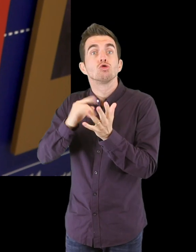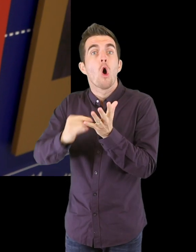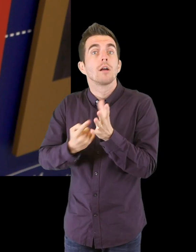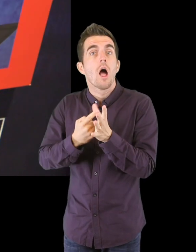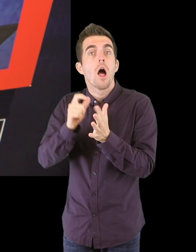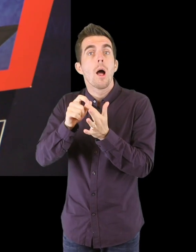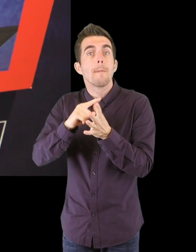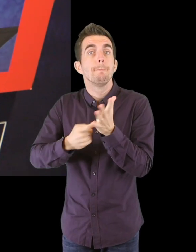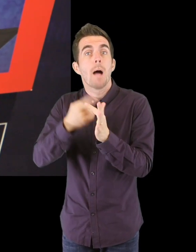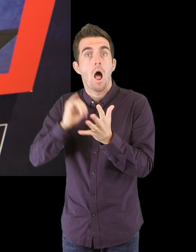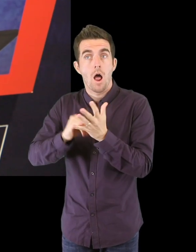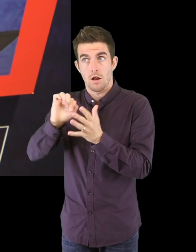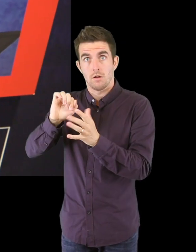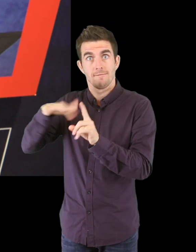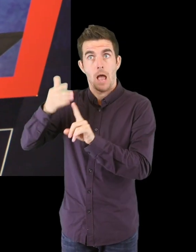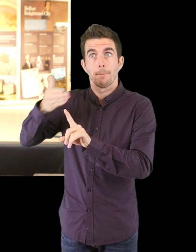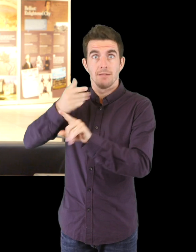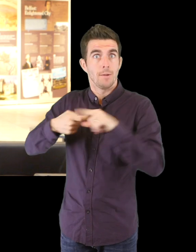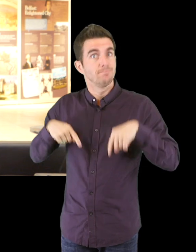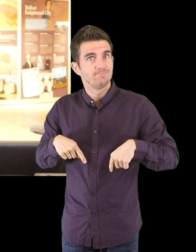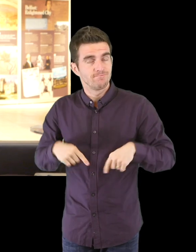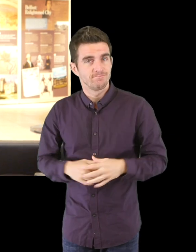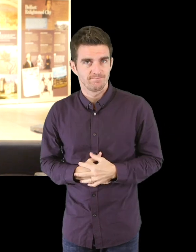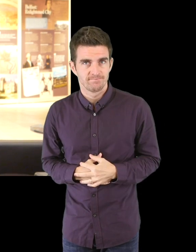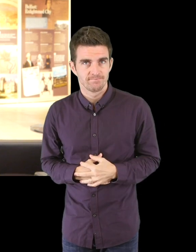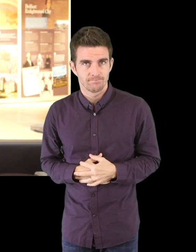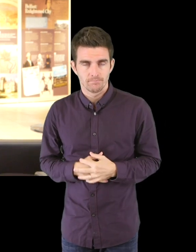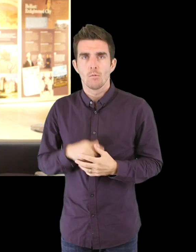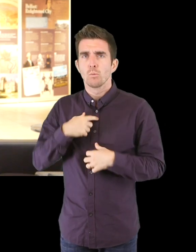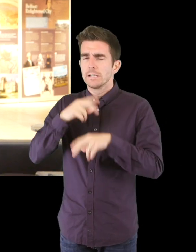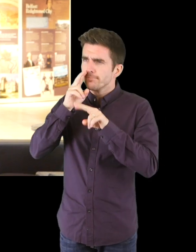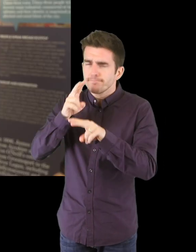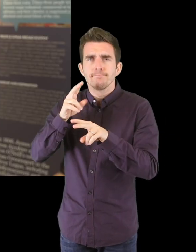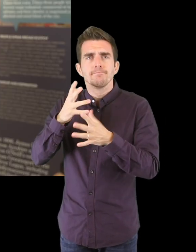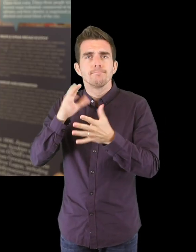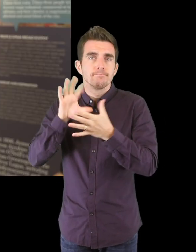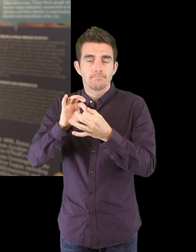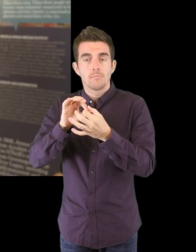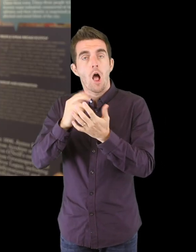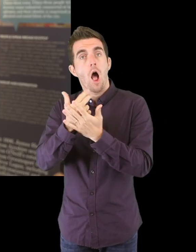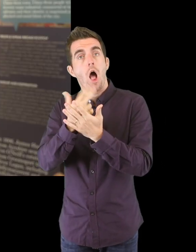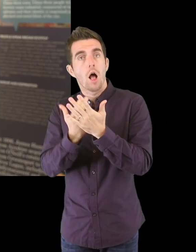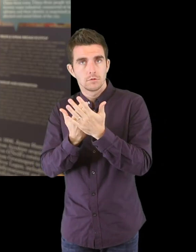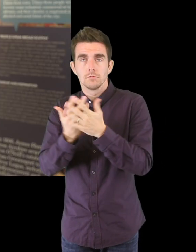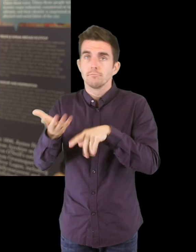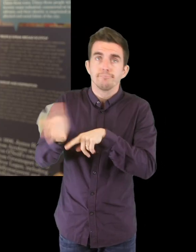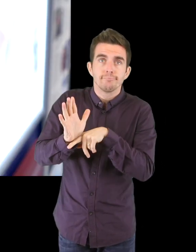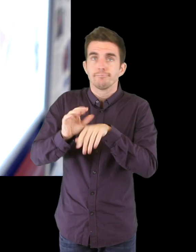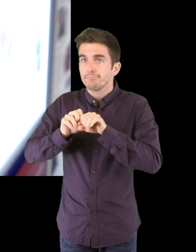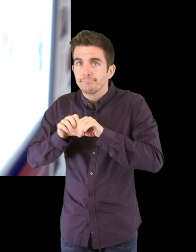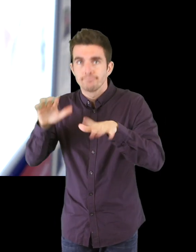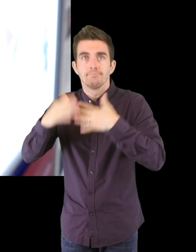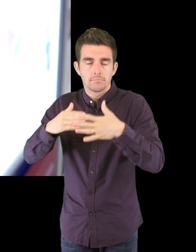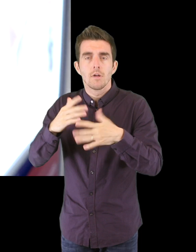that even Rosa Parks had Scots-Irish ancestry. We also look at our place in the arts within America,